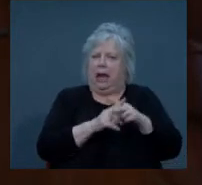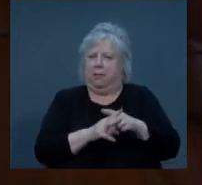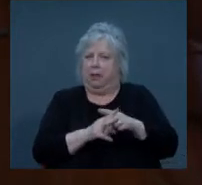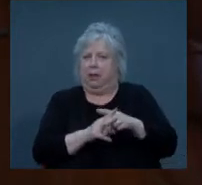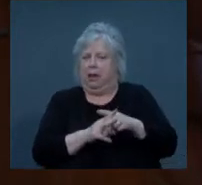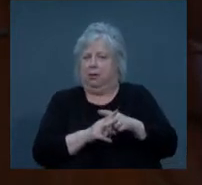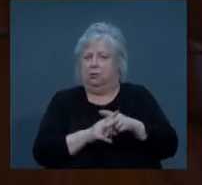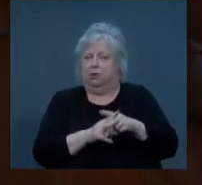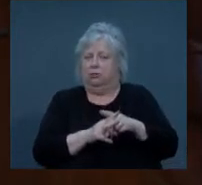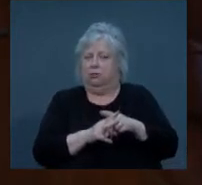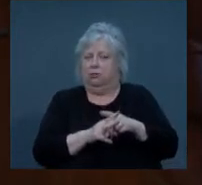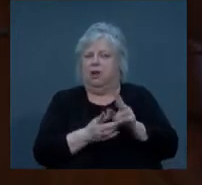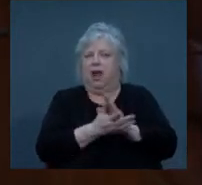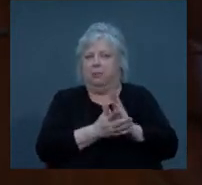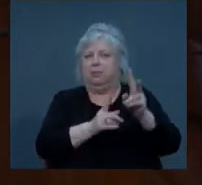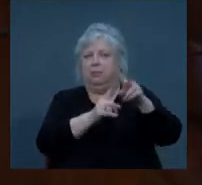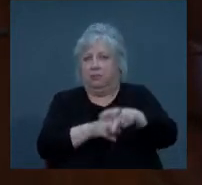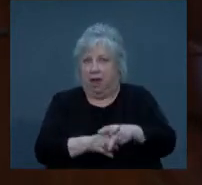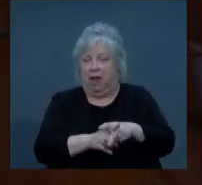made and